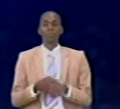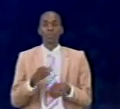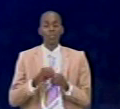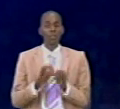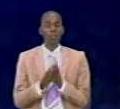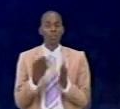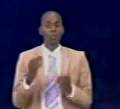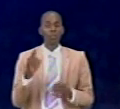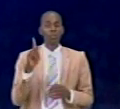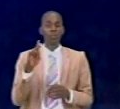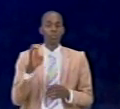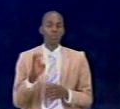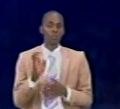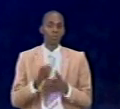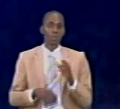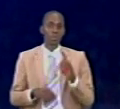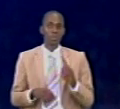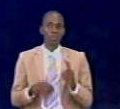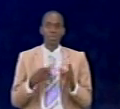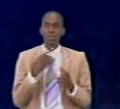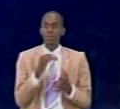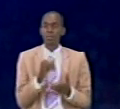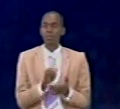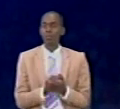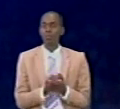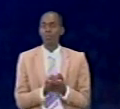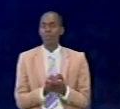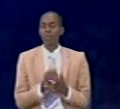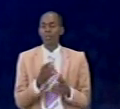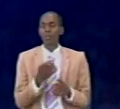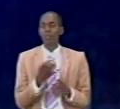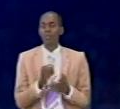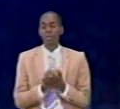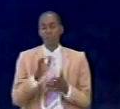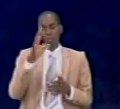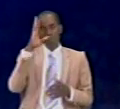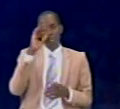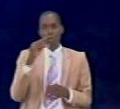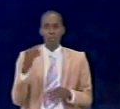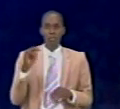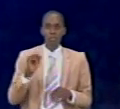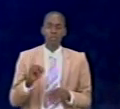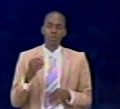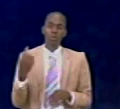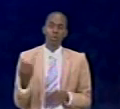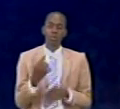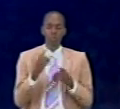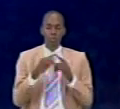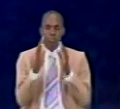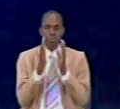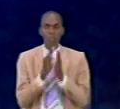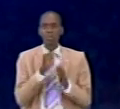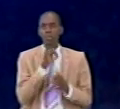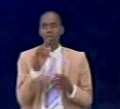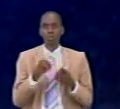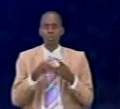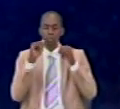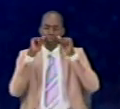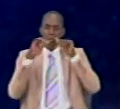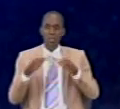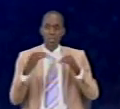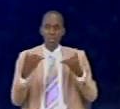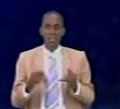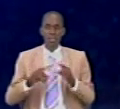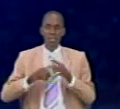and he speaks a parable unto them to this end that men ought always to pray and not to Faith let's start to Pray